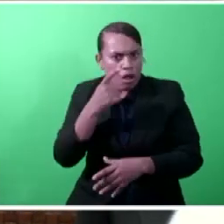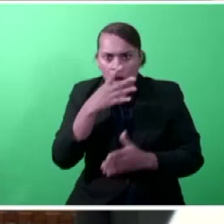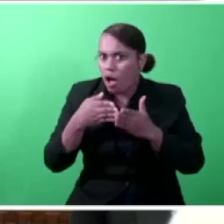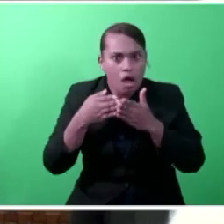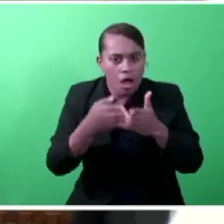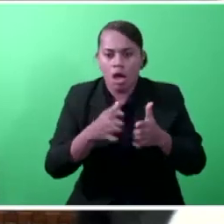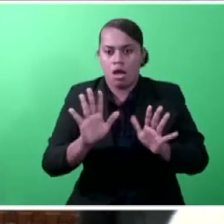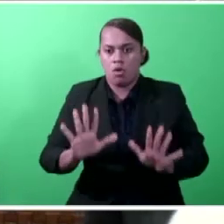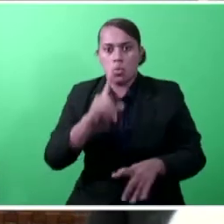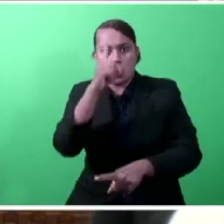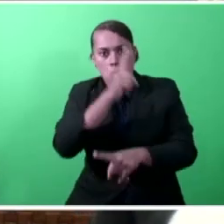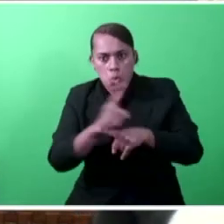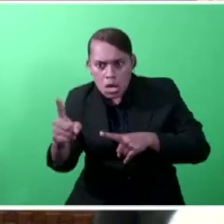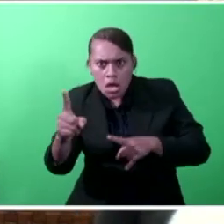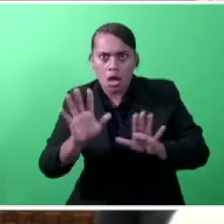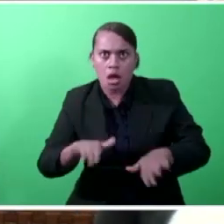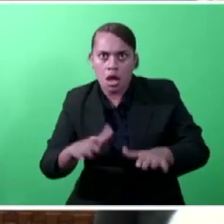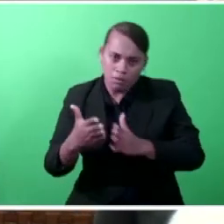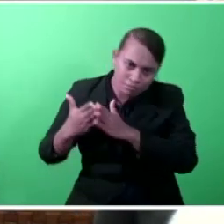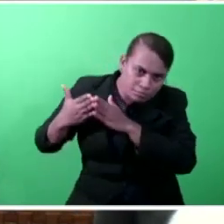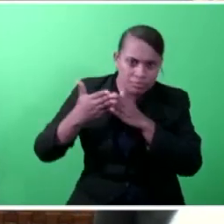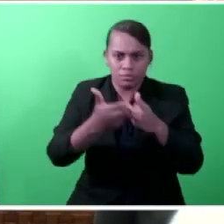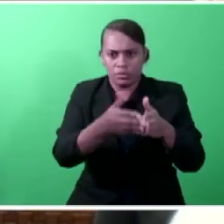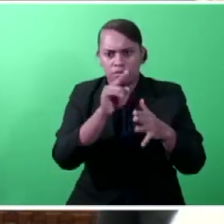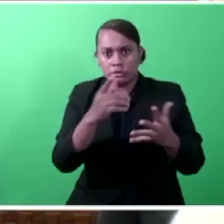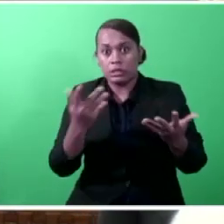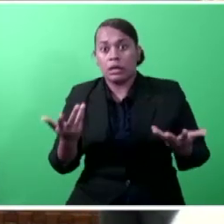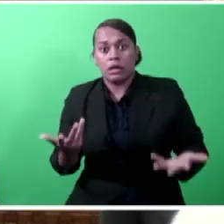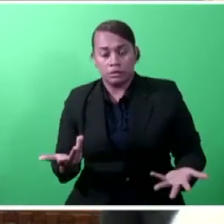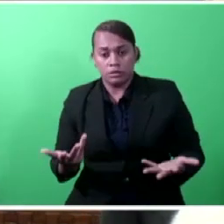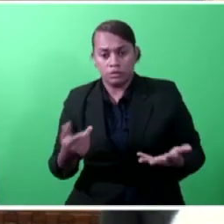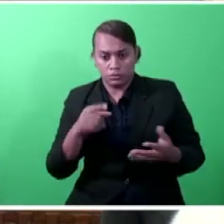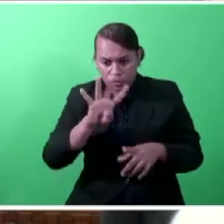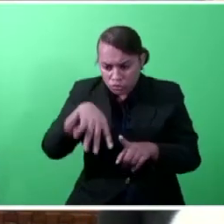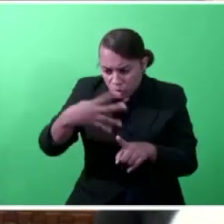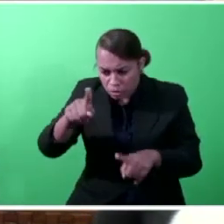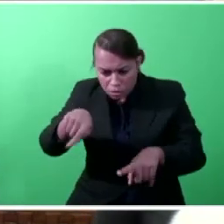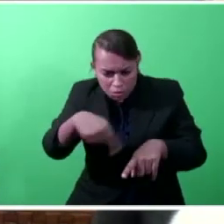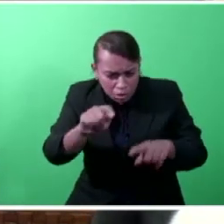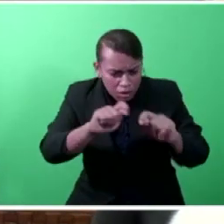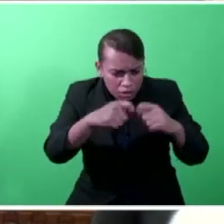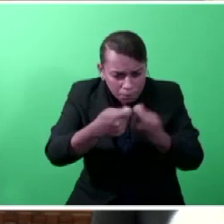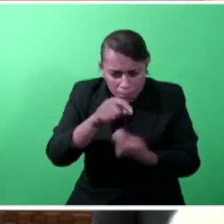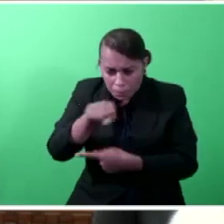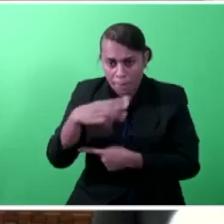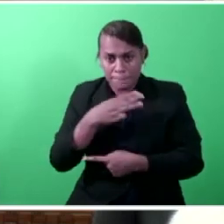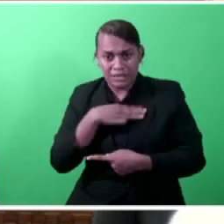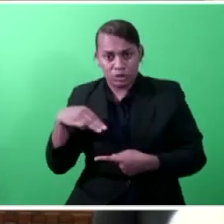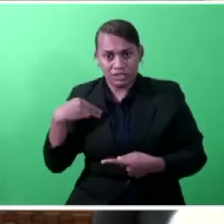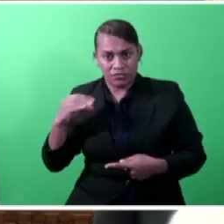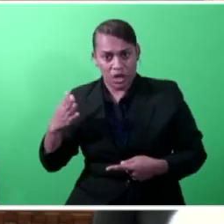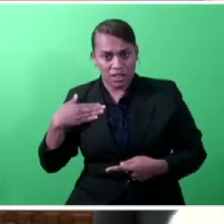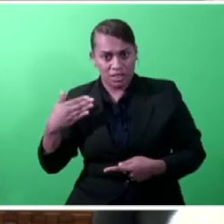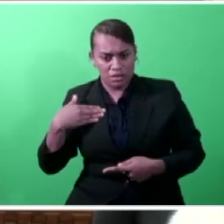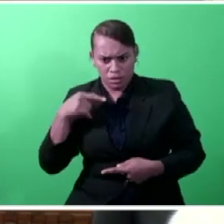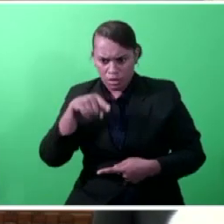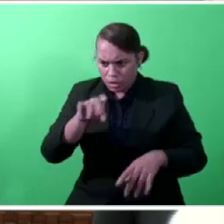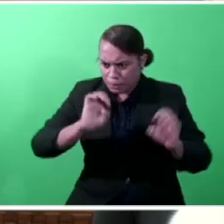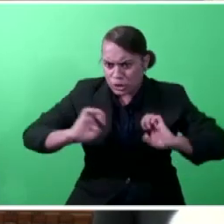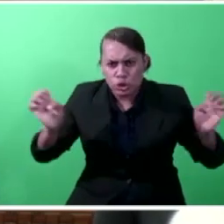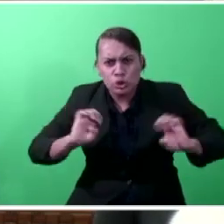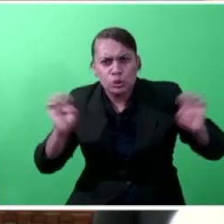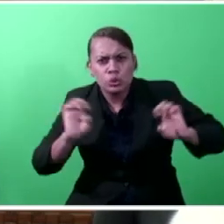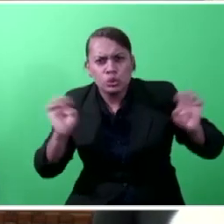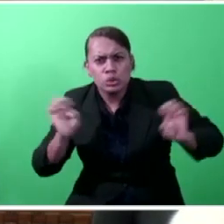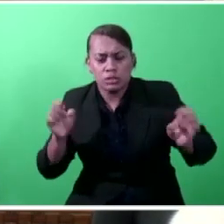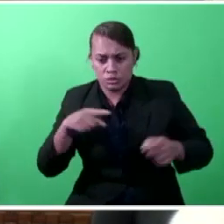joint detailed damage assessment was then conducted for the Southern Lau group, where the Ministry of Health, Fiji Emergency Management